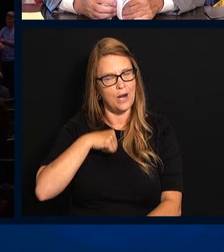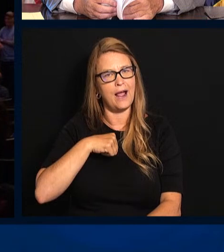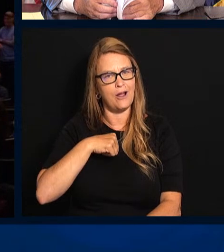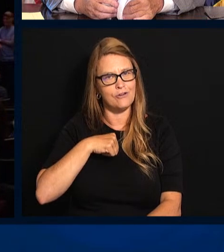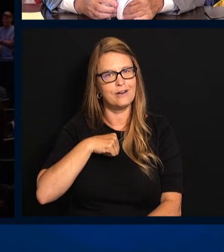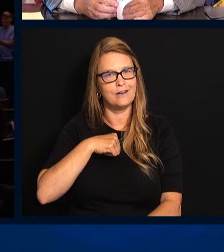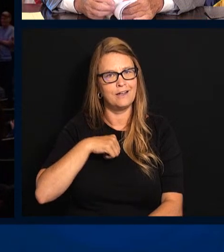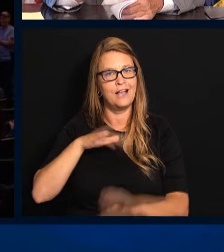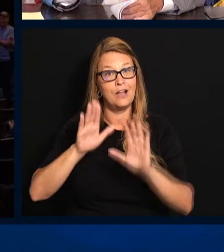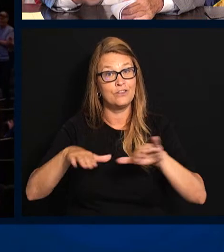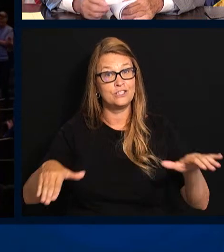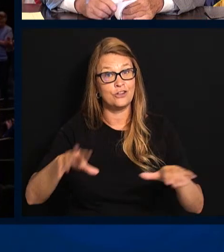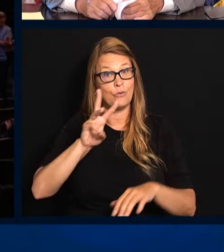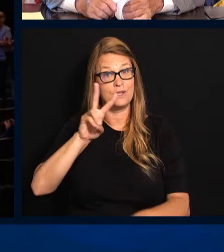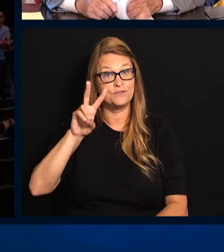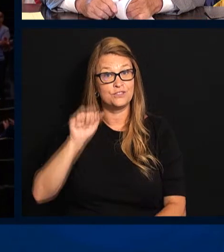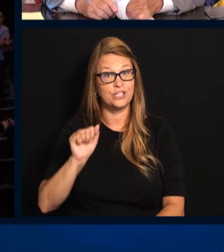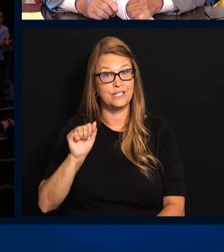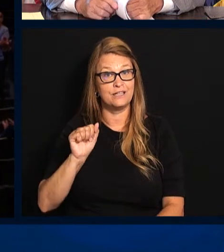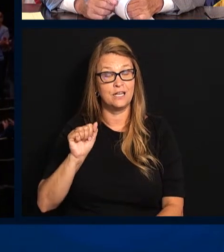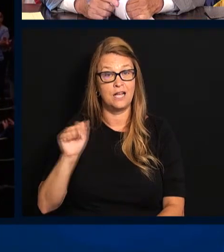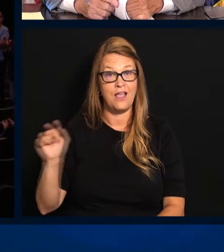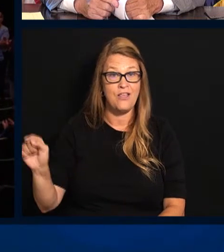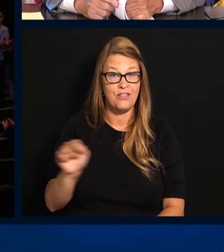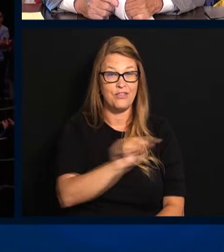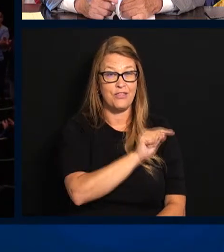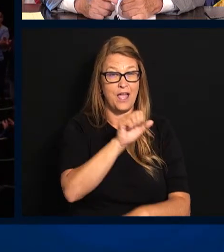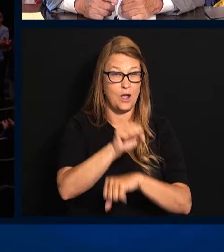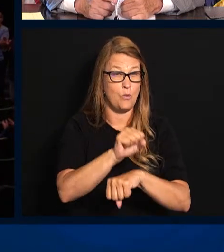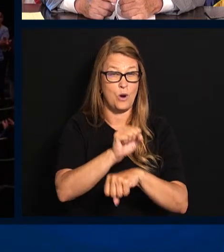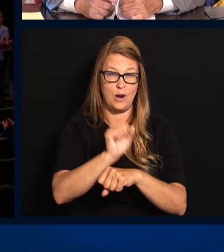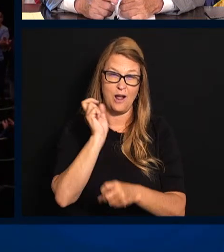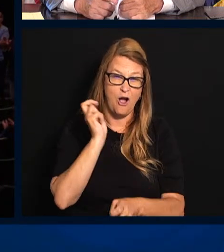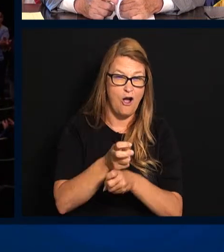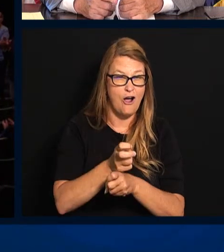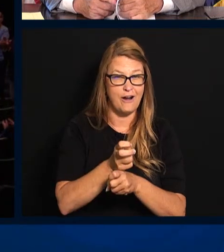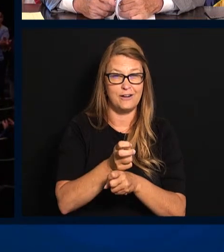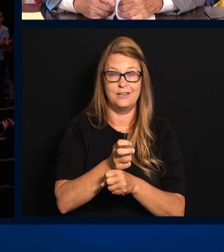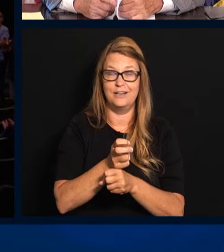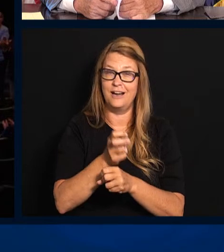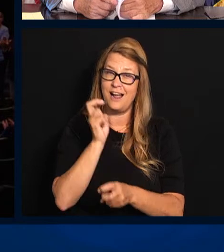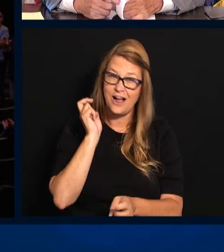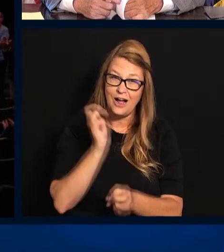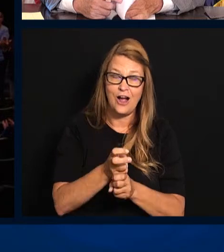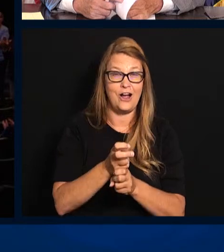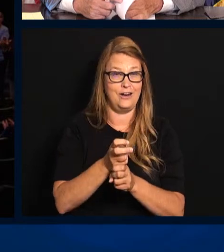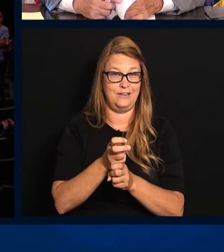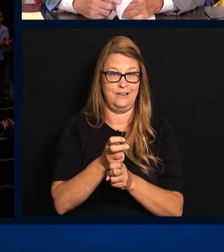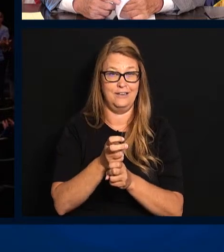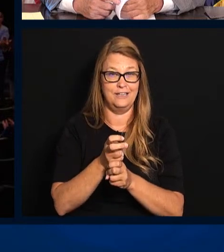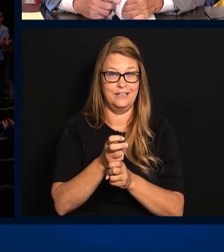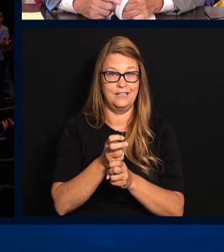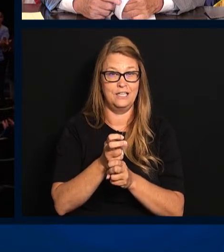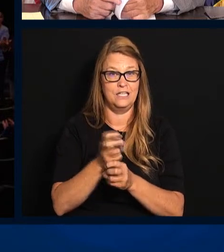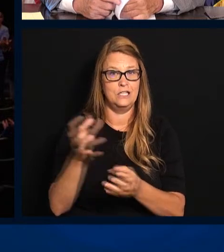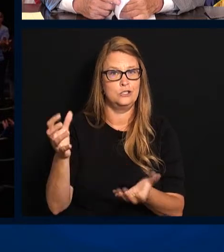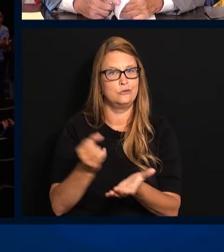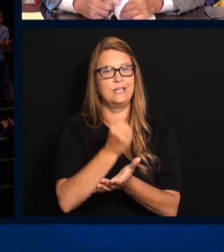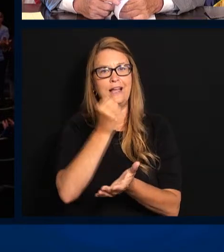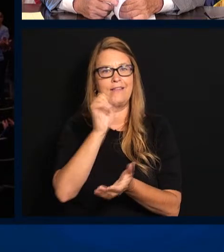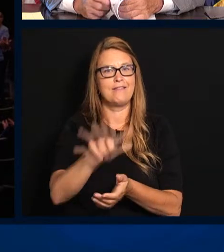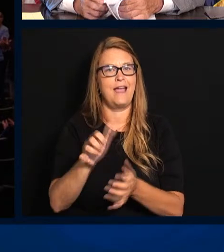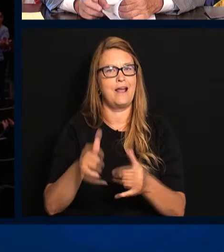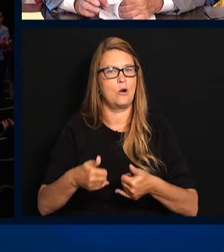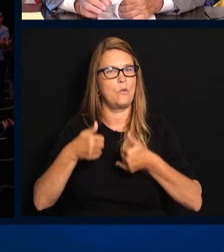the kids in West Virginia. Those kids right there worked super hard, super hard to achieve this, and they have a